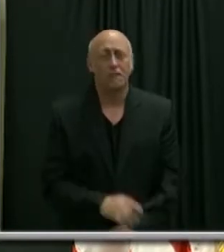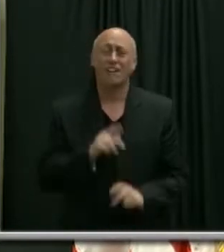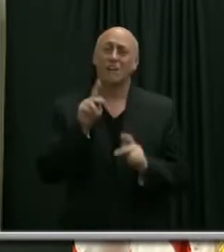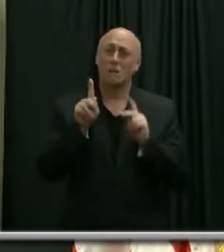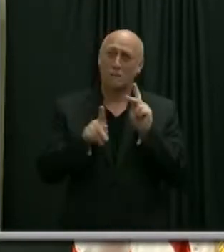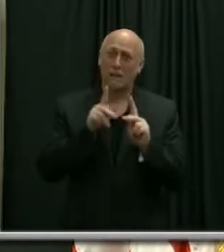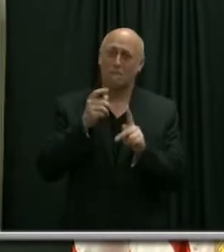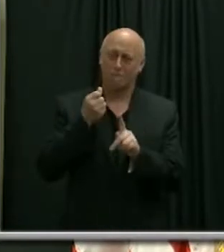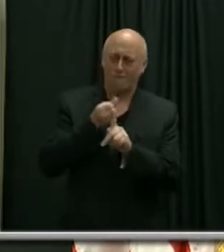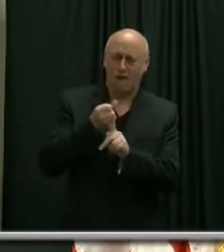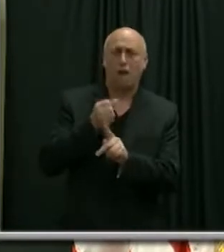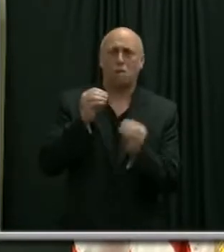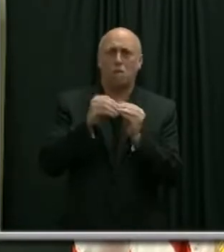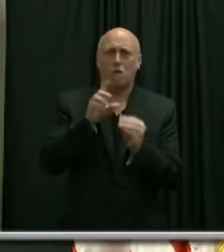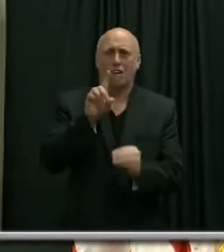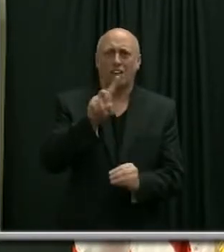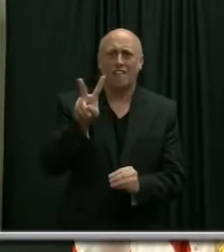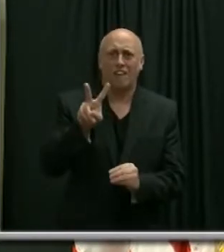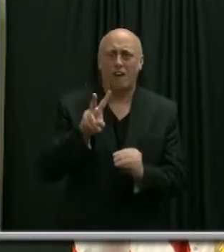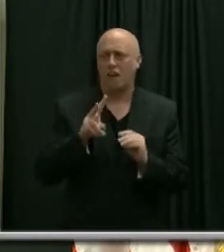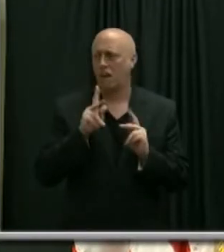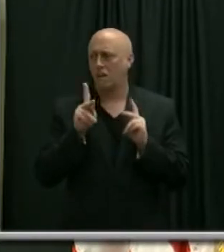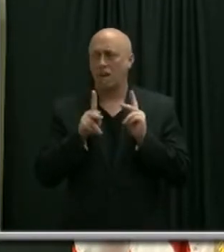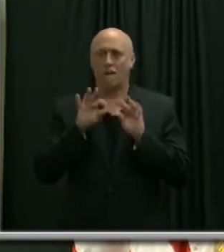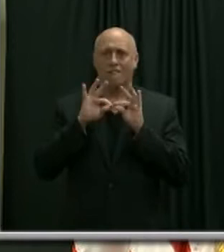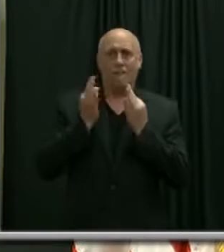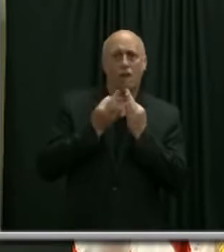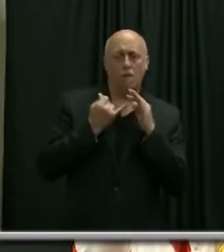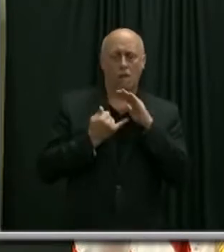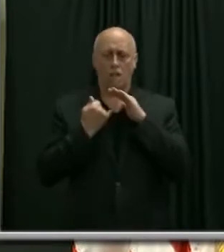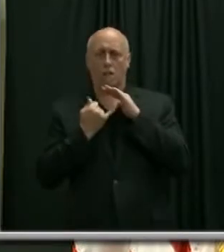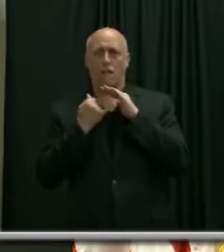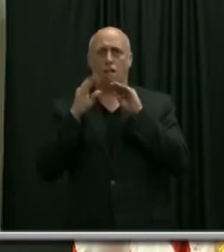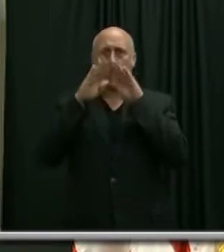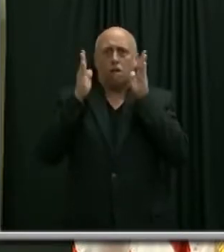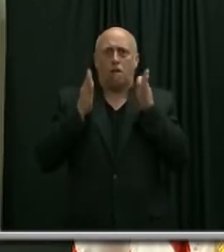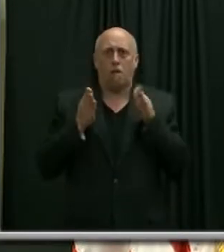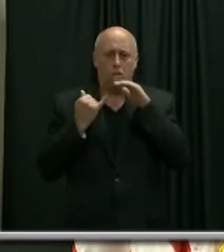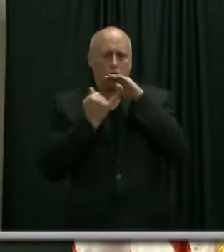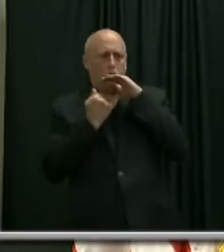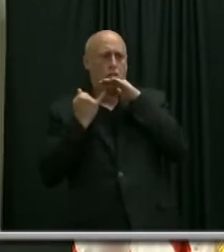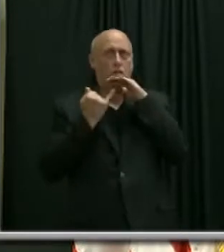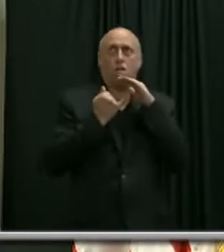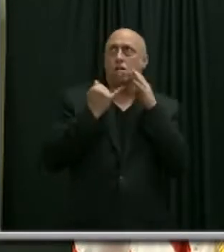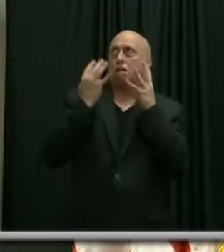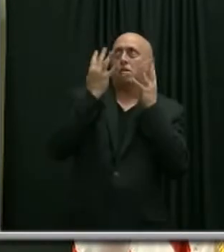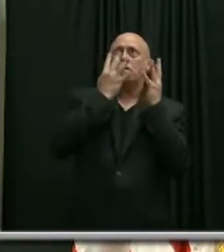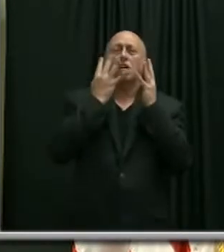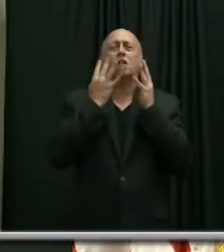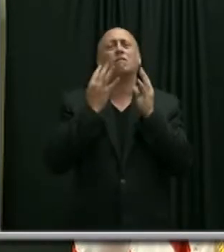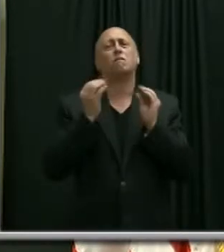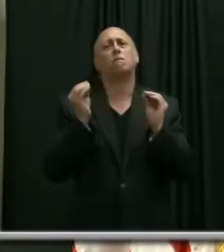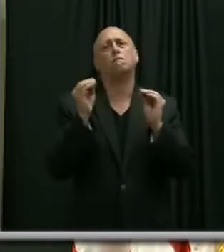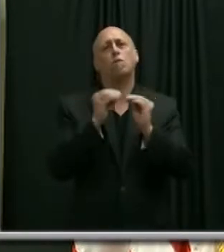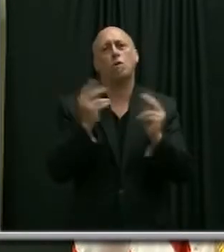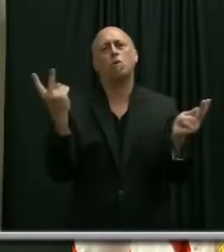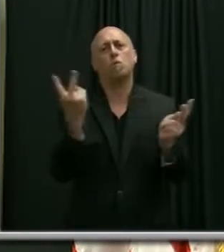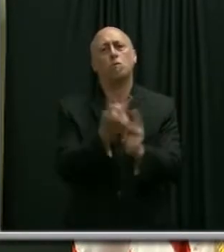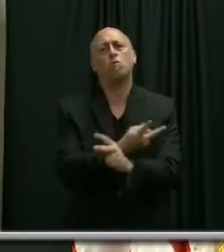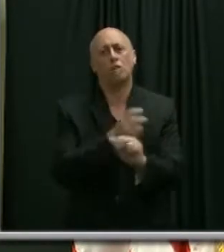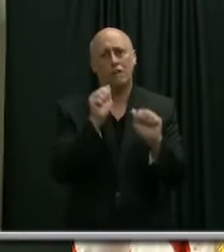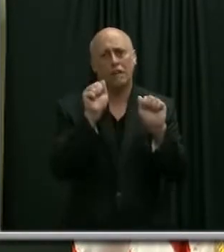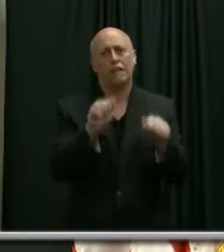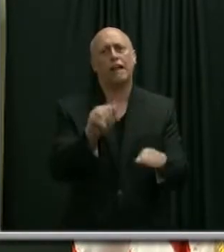become increasingly isolated due to COVID-19 precautions, it creates increased opportunities